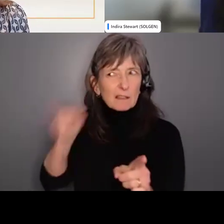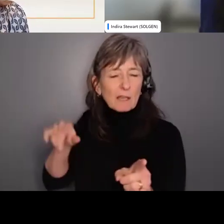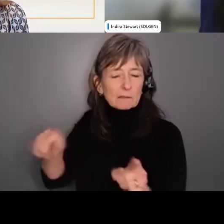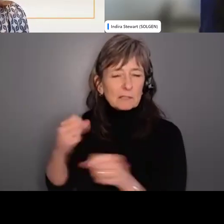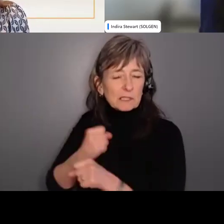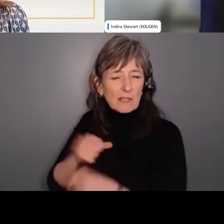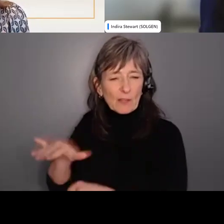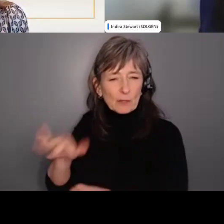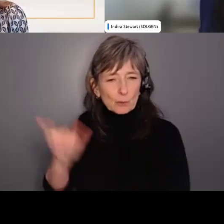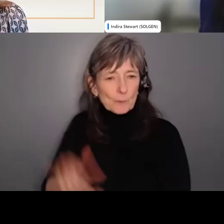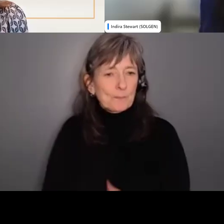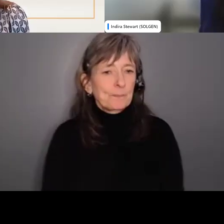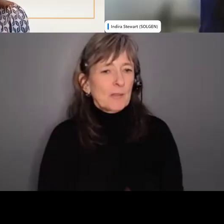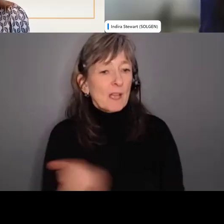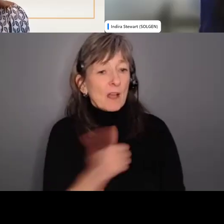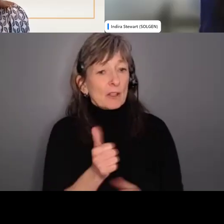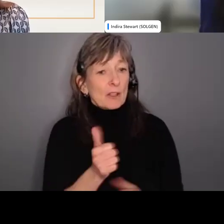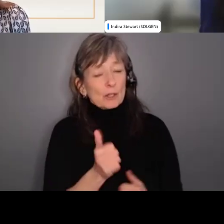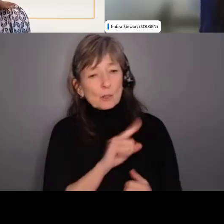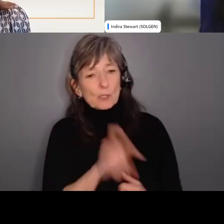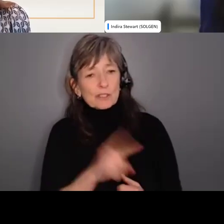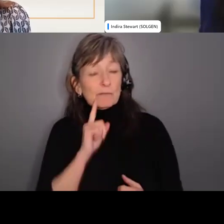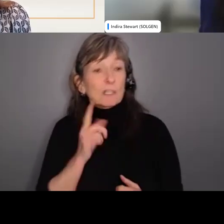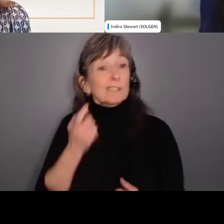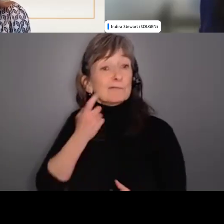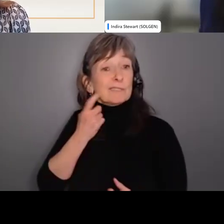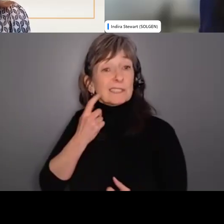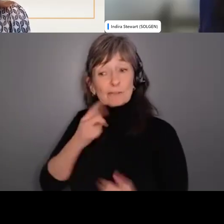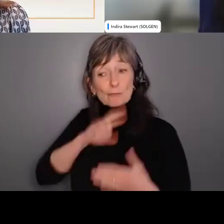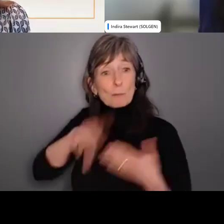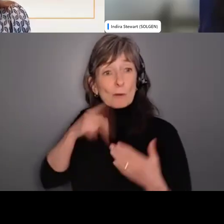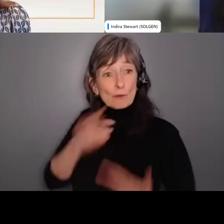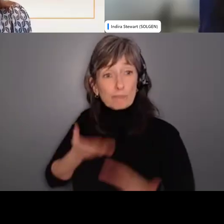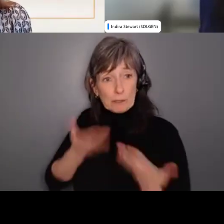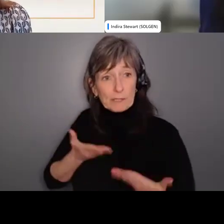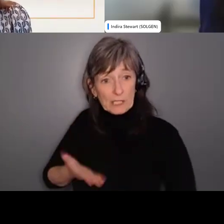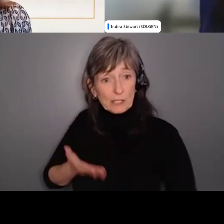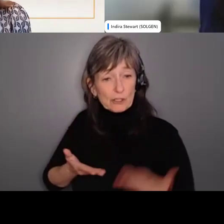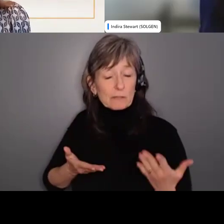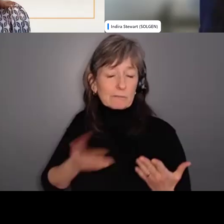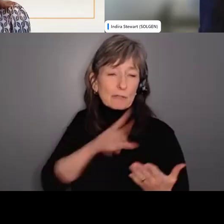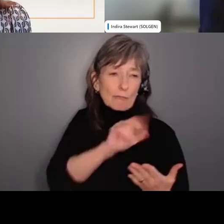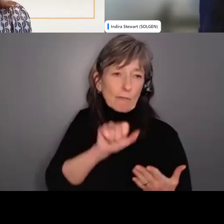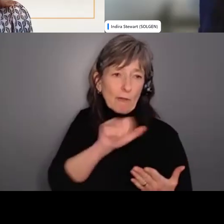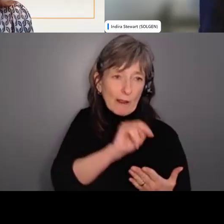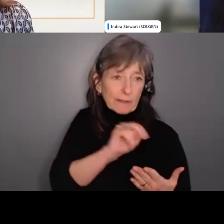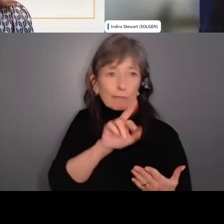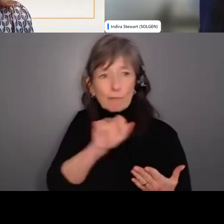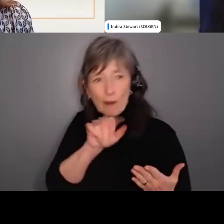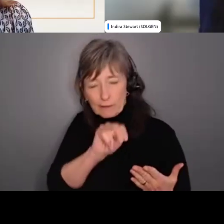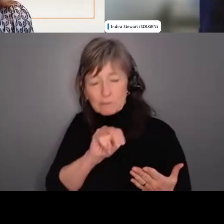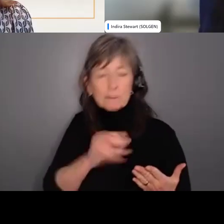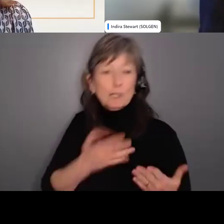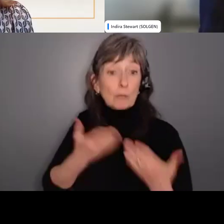question in terms of the recommendations that came out from the report based on the Ryan and Ryan inquest. Somebody was just saying that